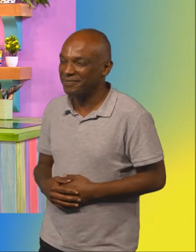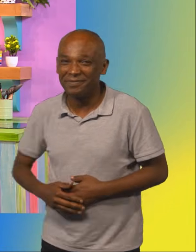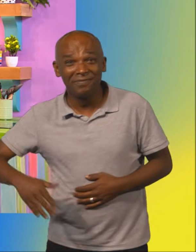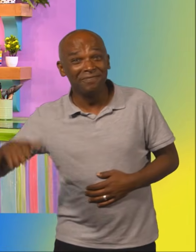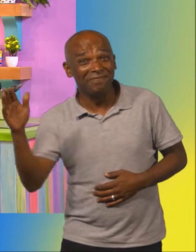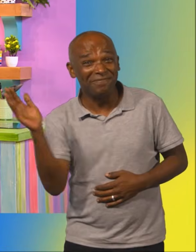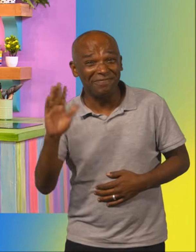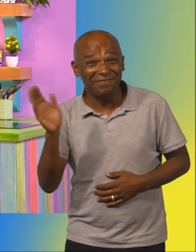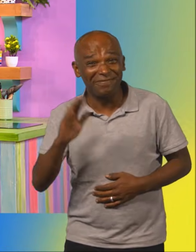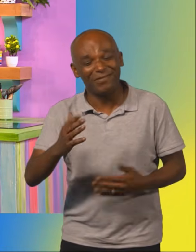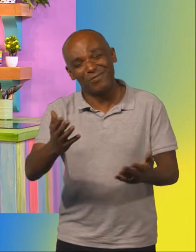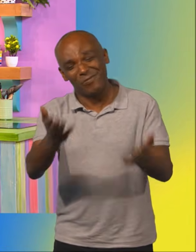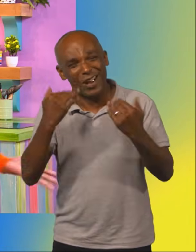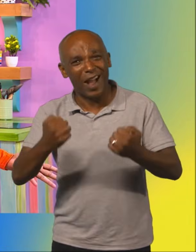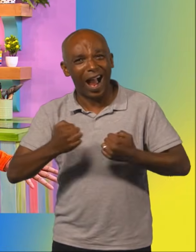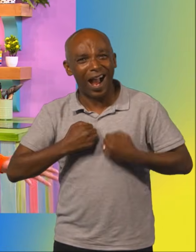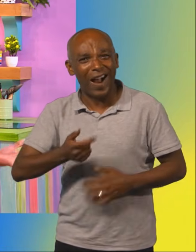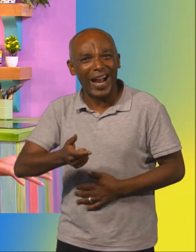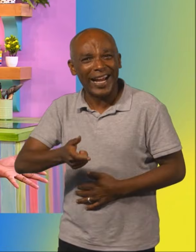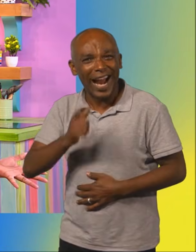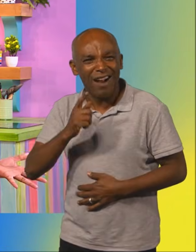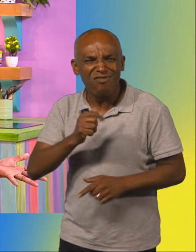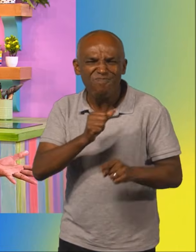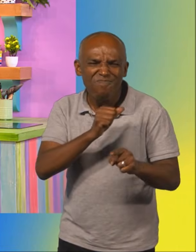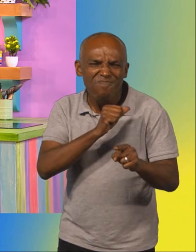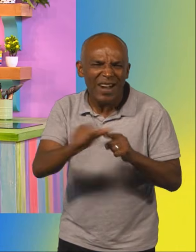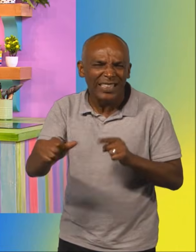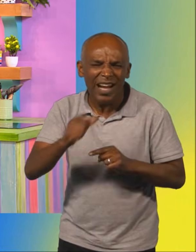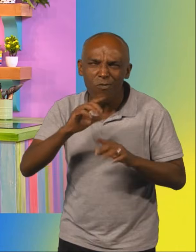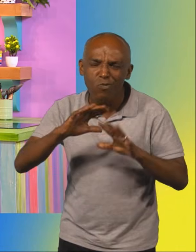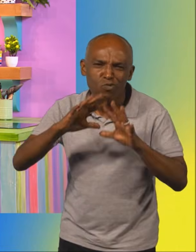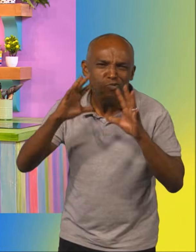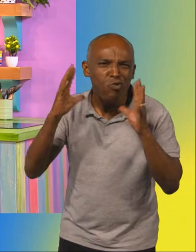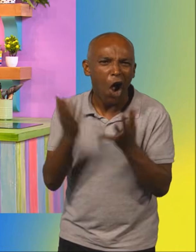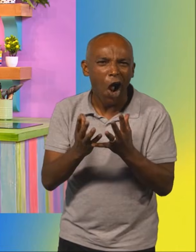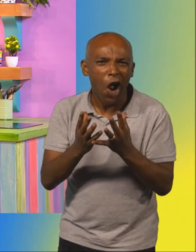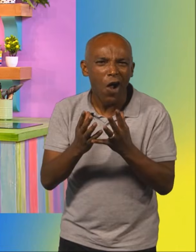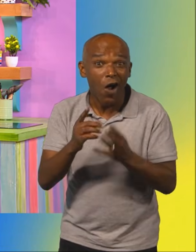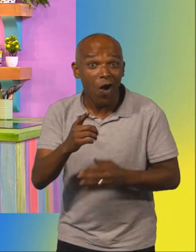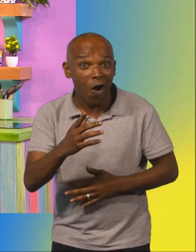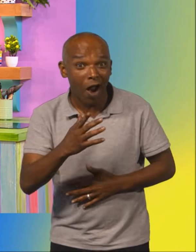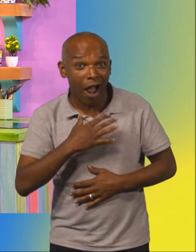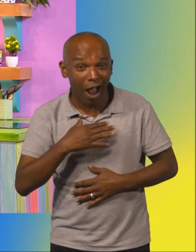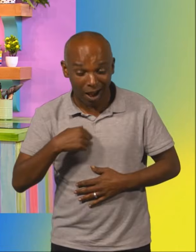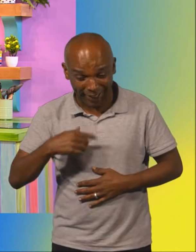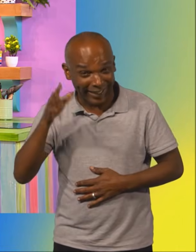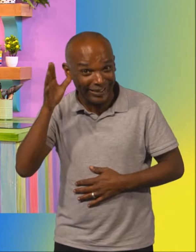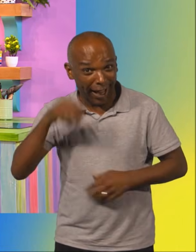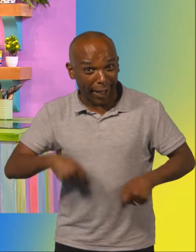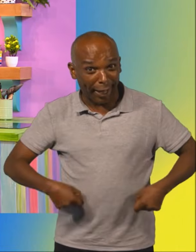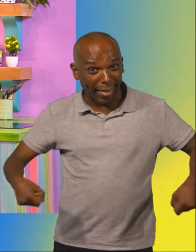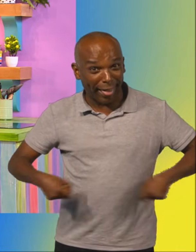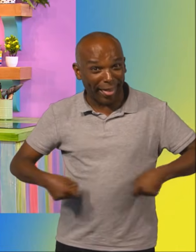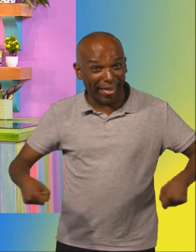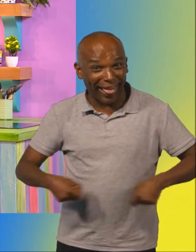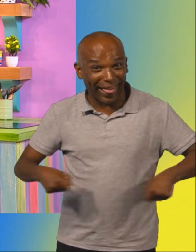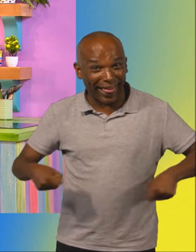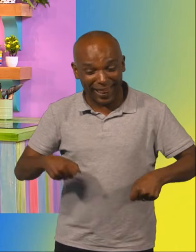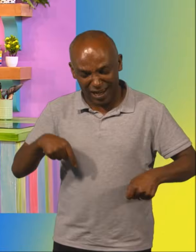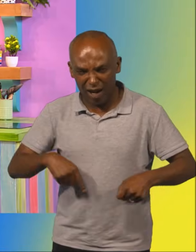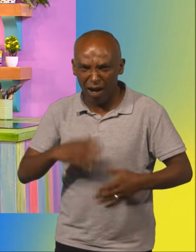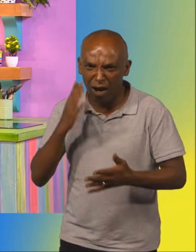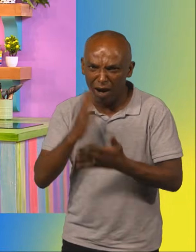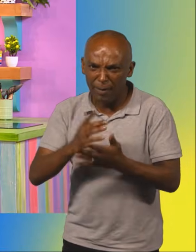Hello! Welcome to our cafe, the best cafe in the world. Do you like my silly trousers? They're going to be